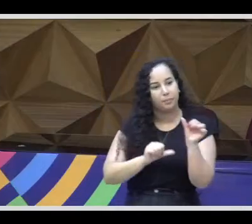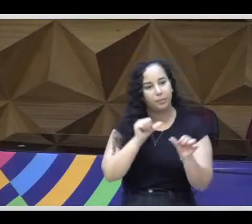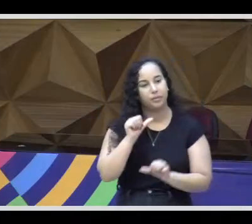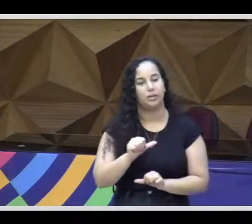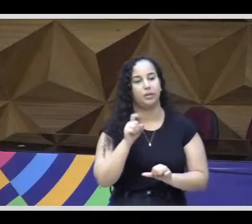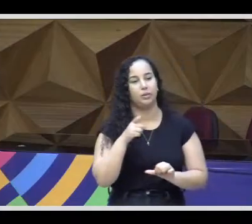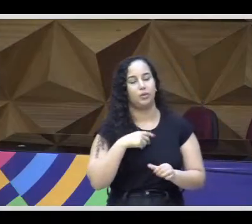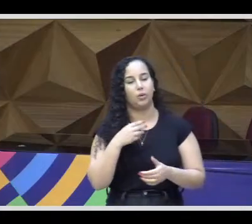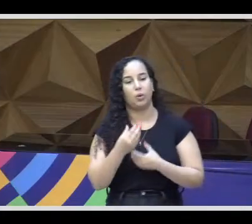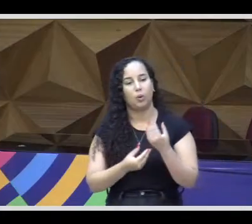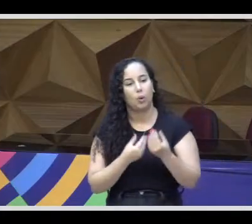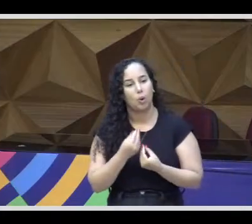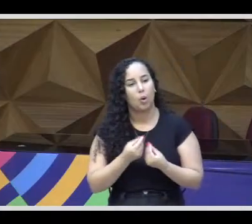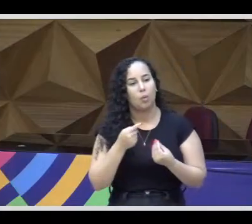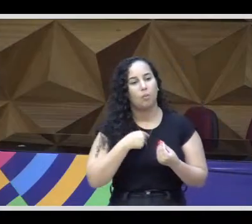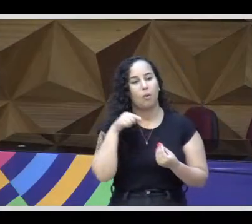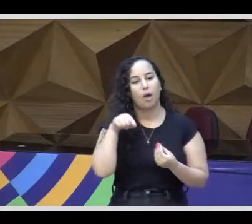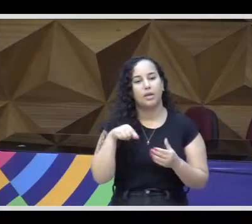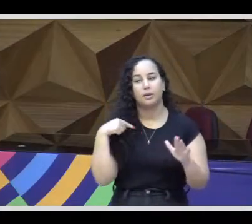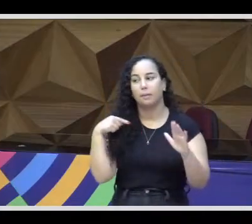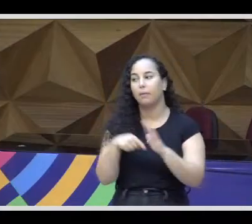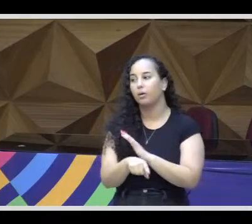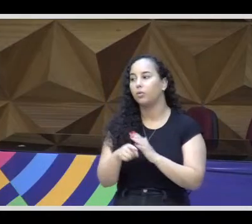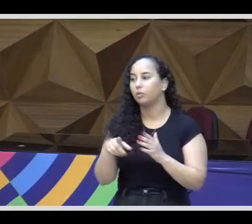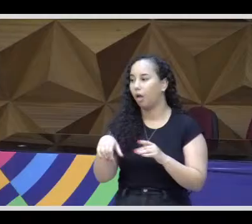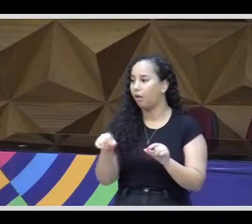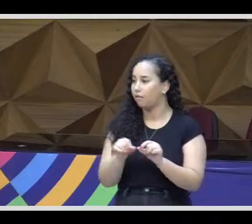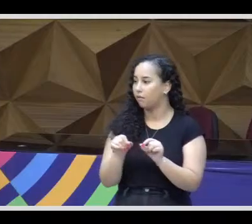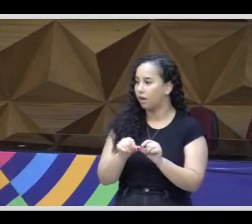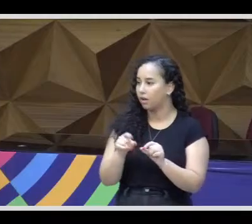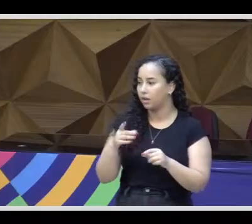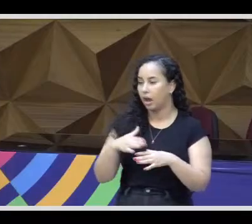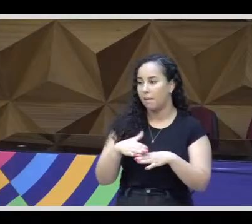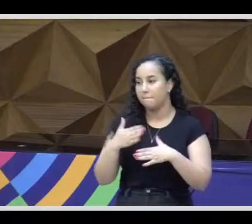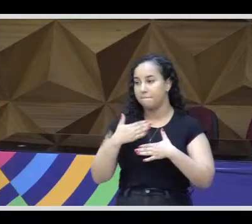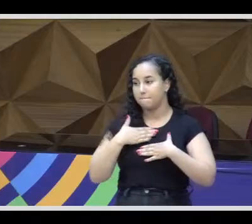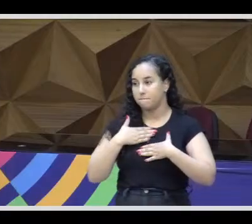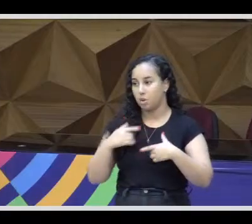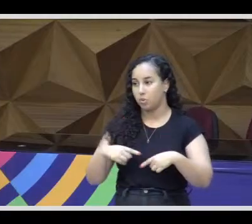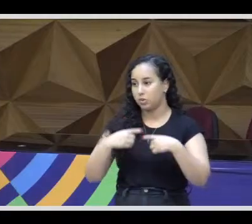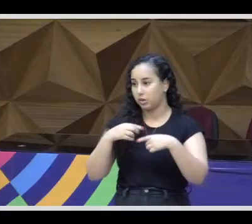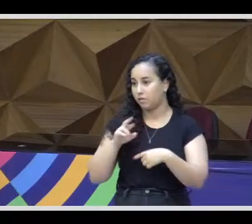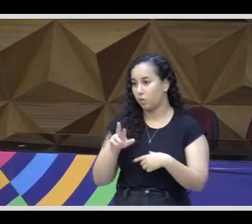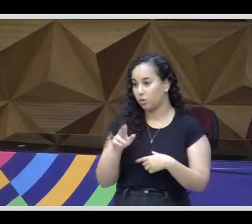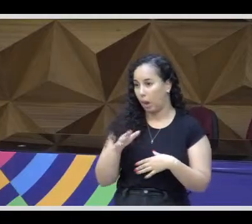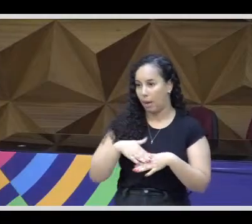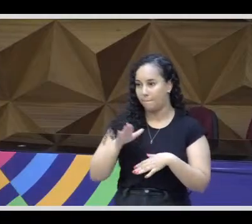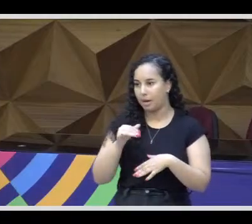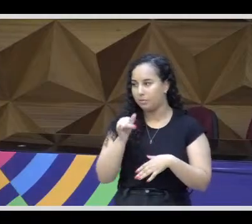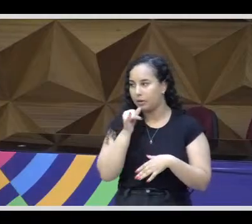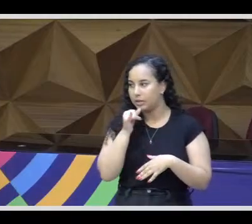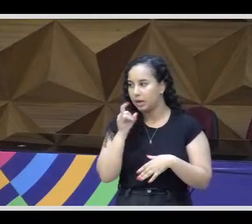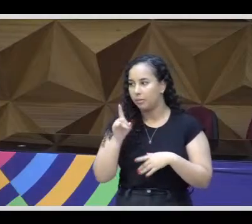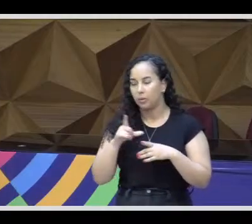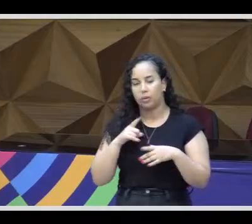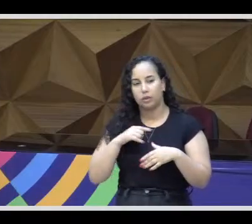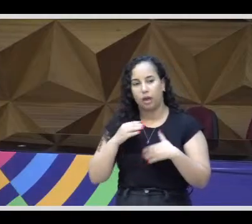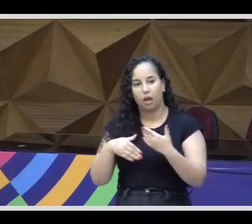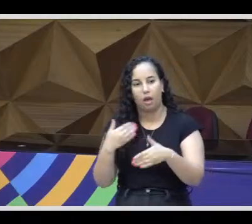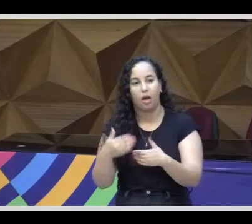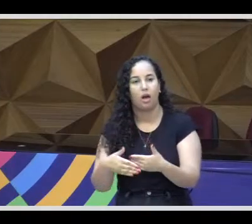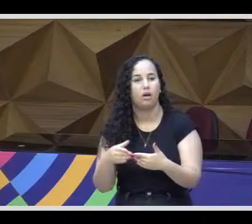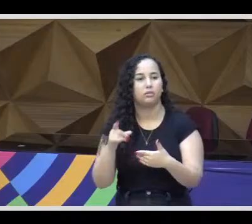the way this question is made. Right now, my challenge is not anymore to be careful in terms